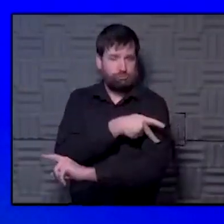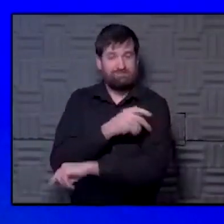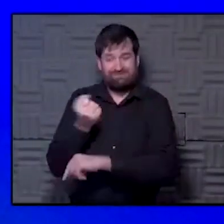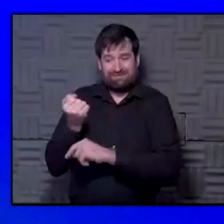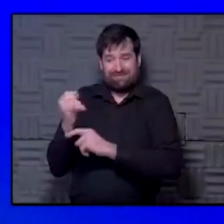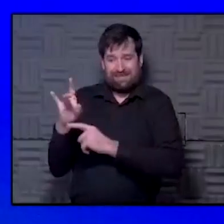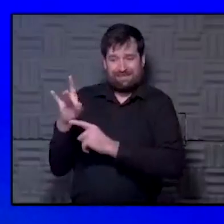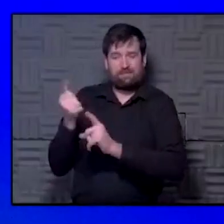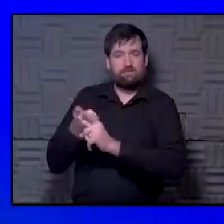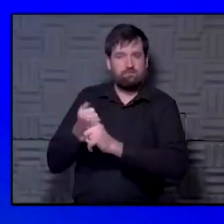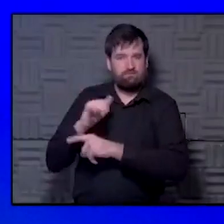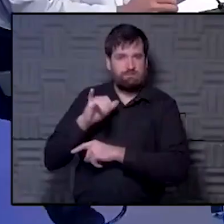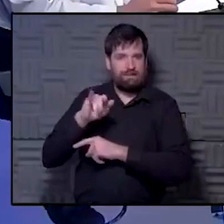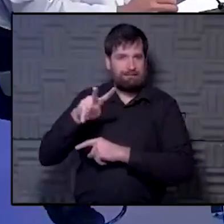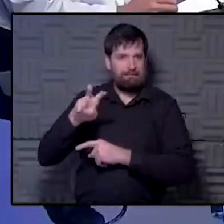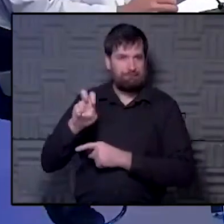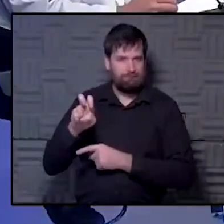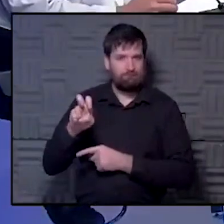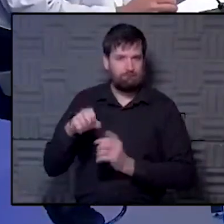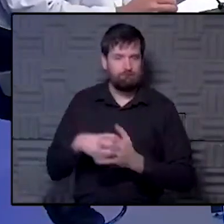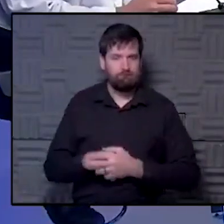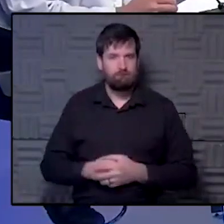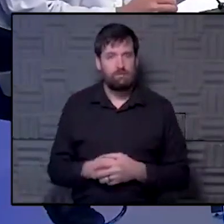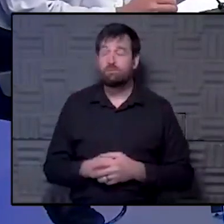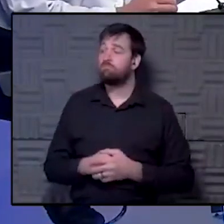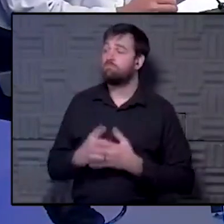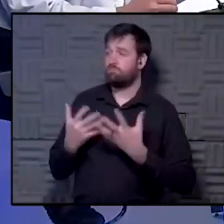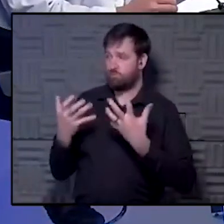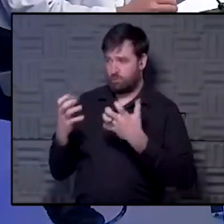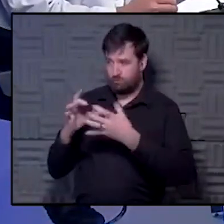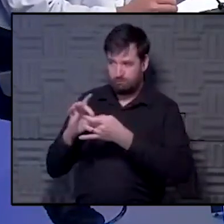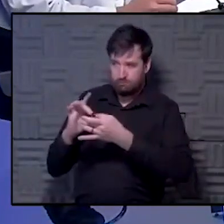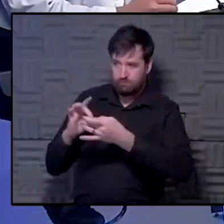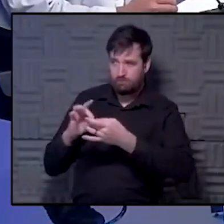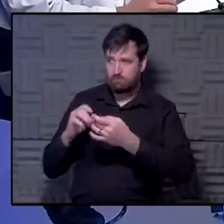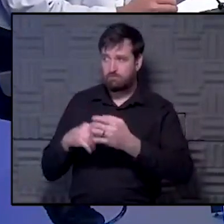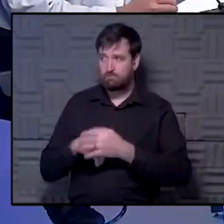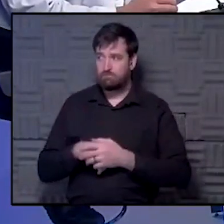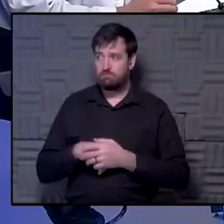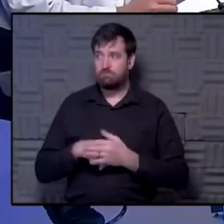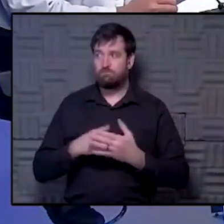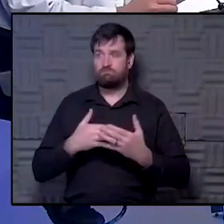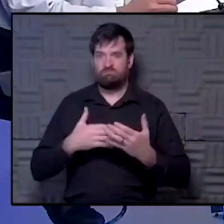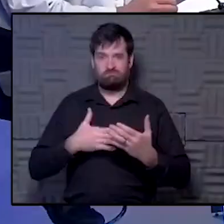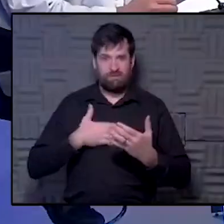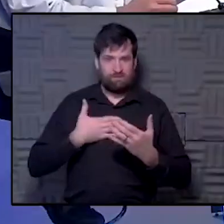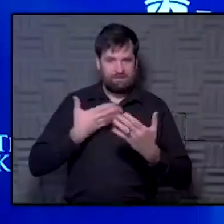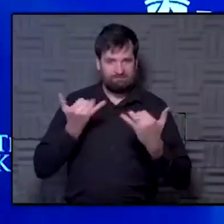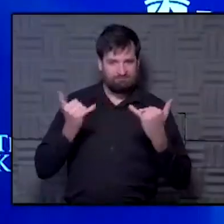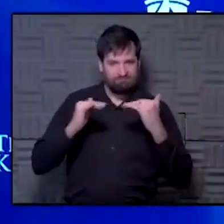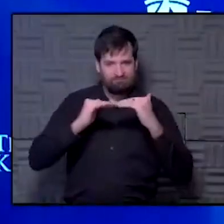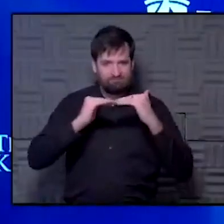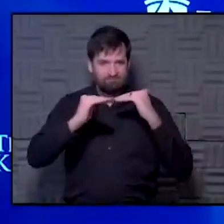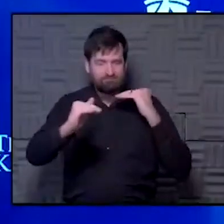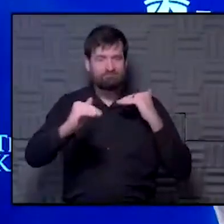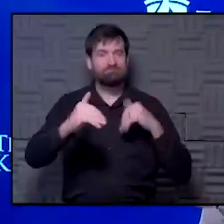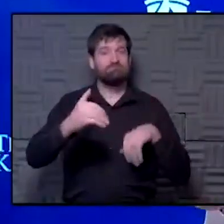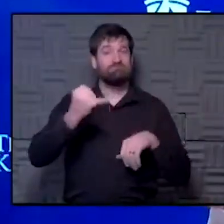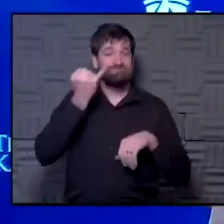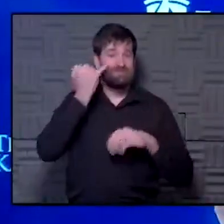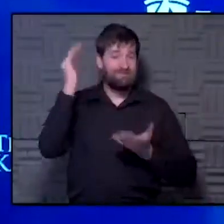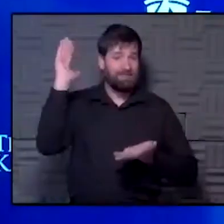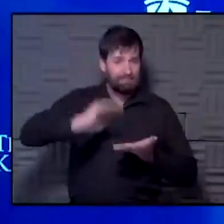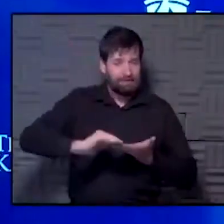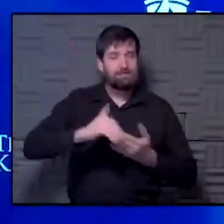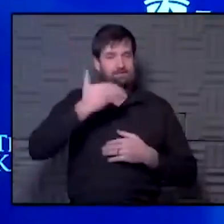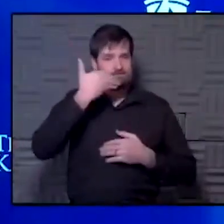18 of those active and 4 in that recovery period. Just want to say it's good to be where we are. It'd be a lot better if it could be